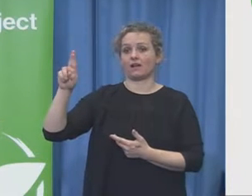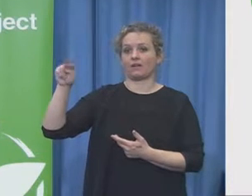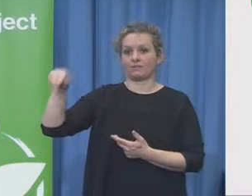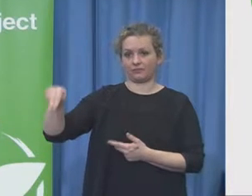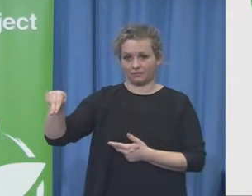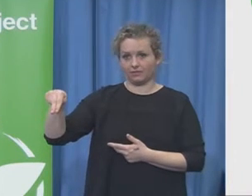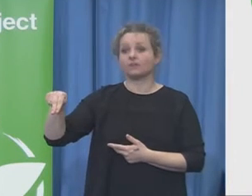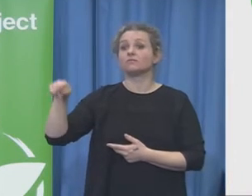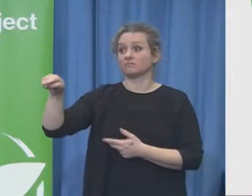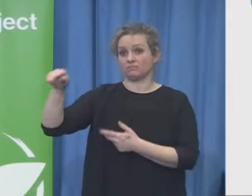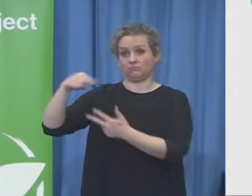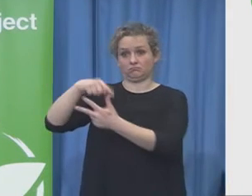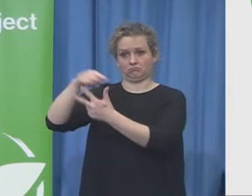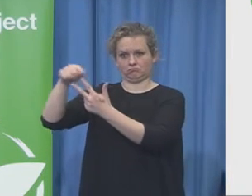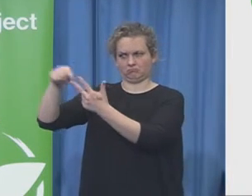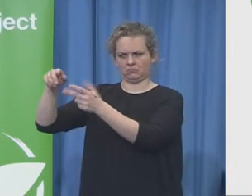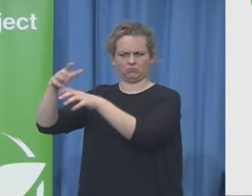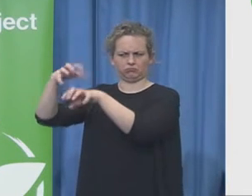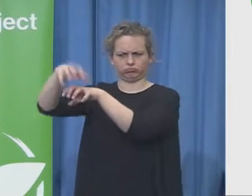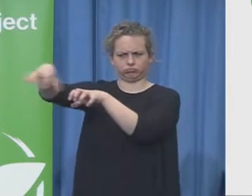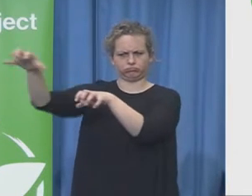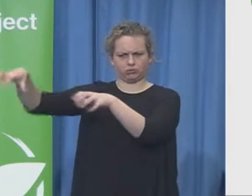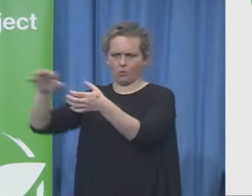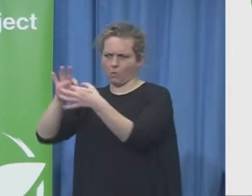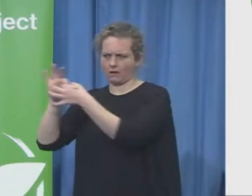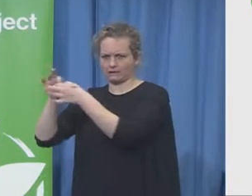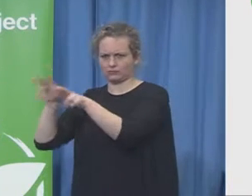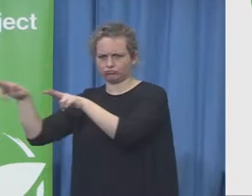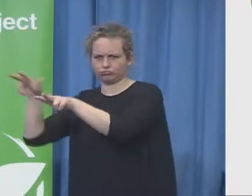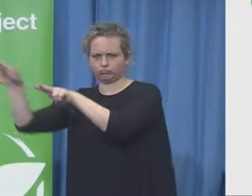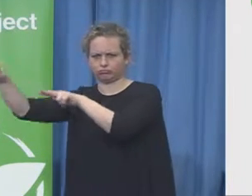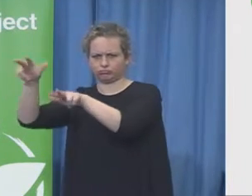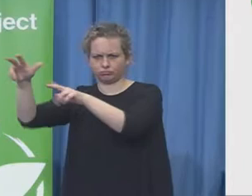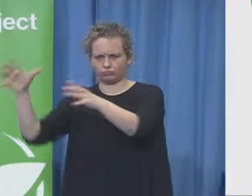social change leaders with inner work.